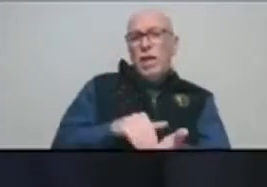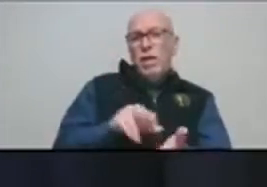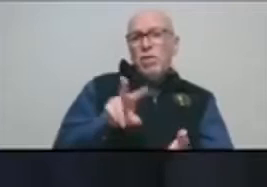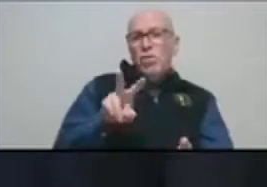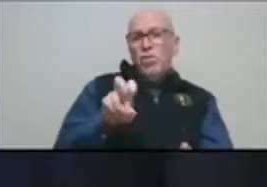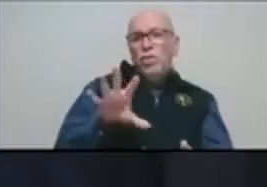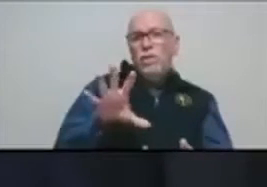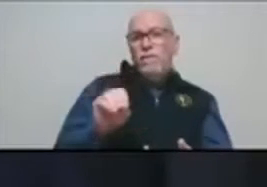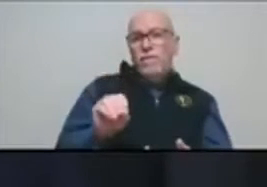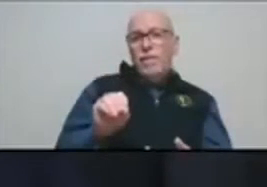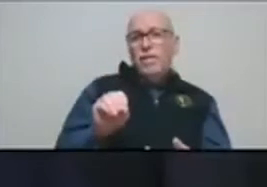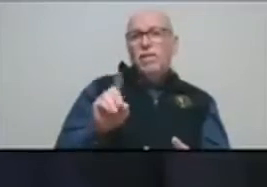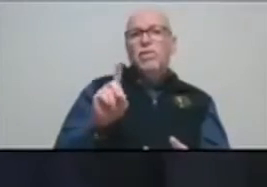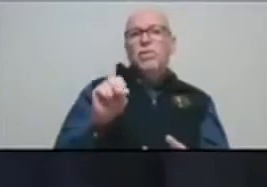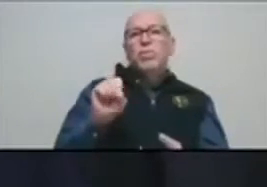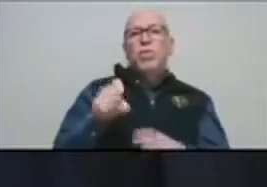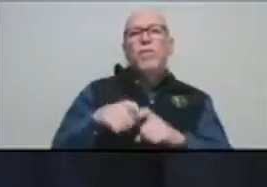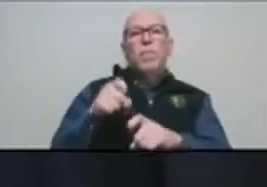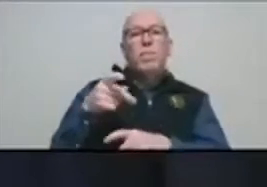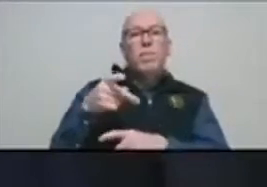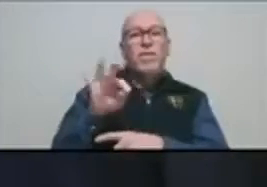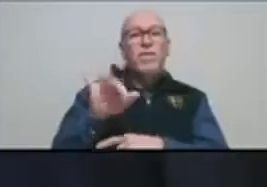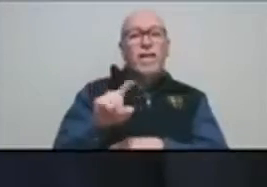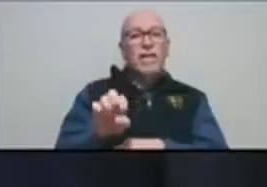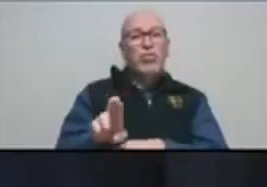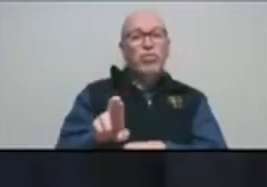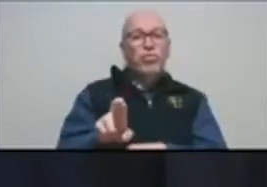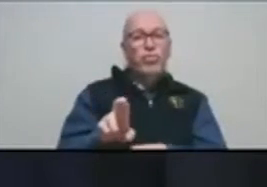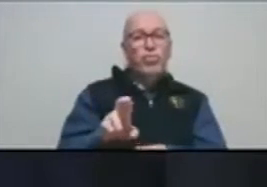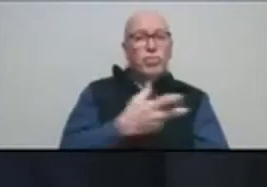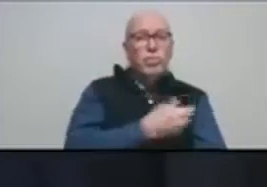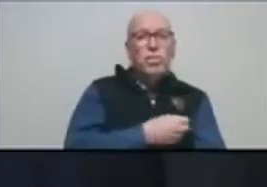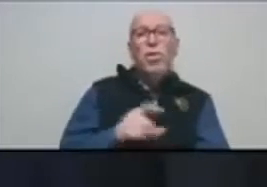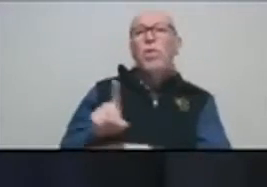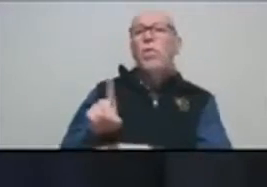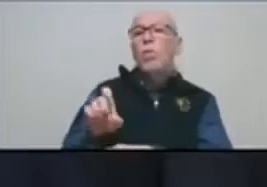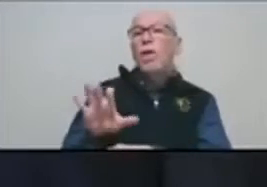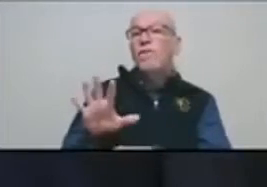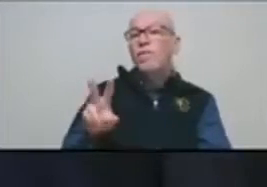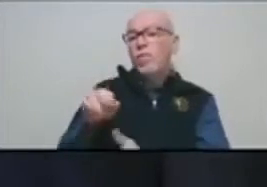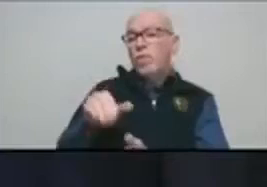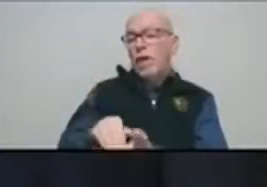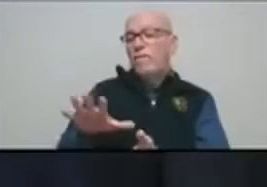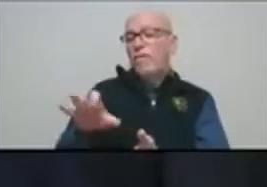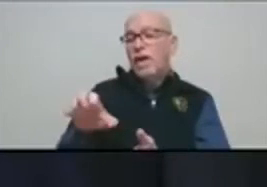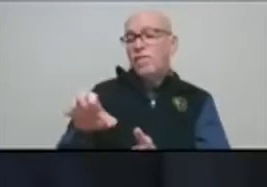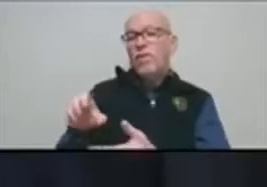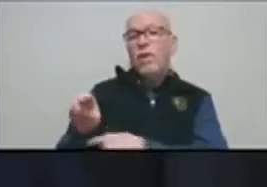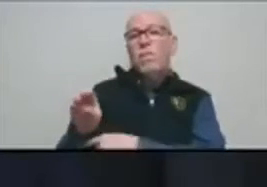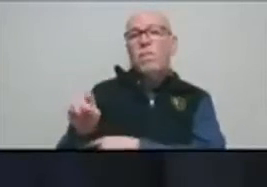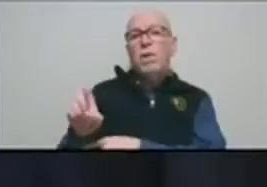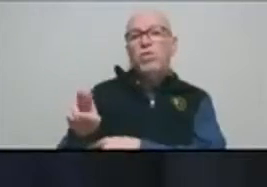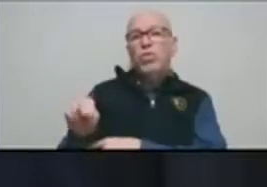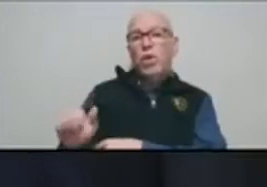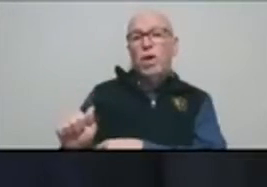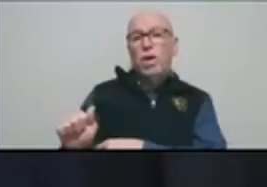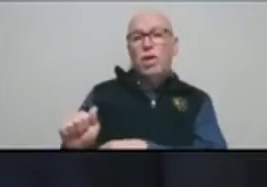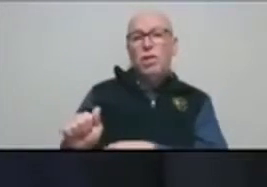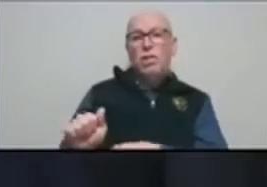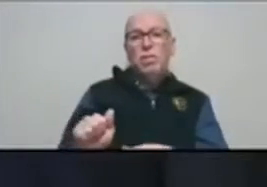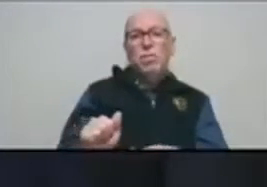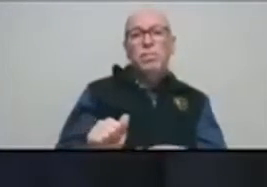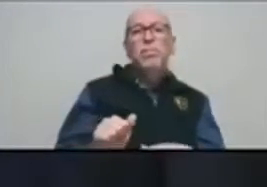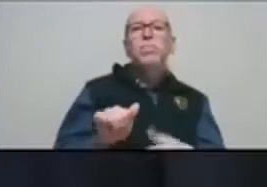146,250 doses of Pfizer vaccine and 152,500 doses of Moderna vaccine. That represents